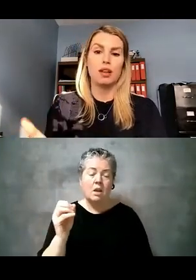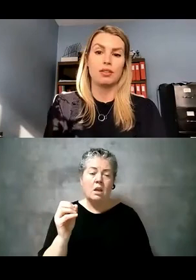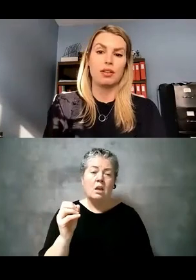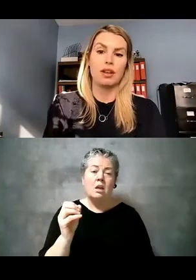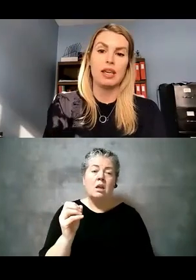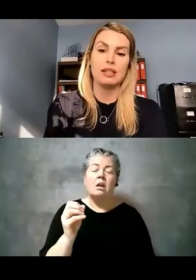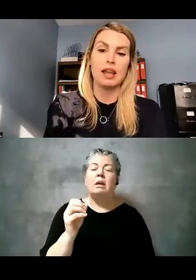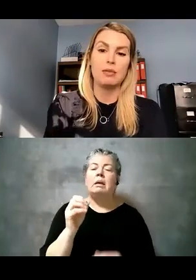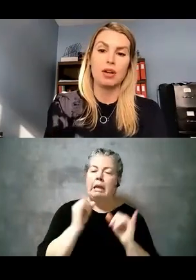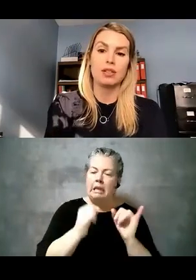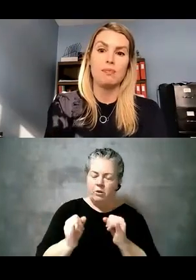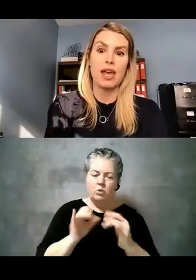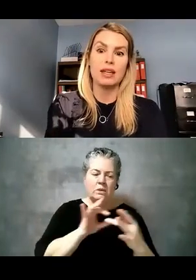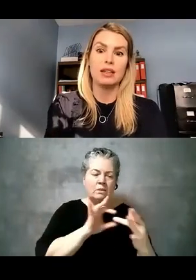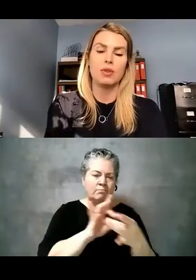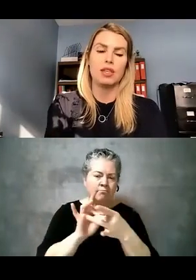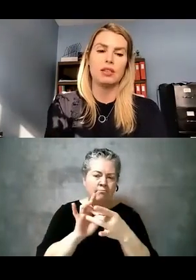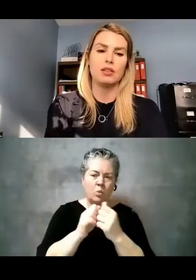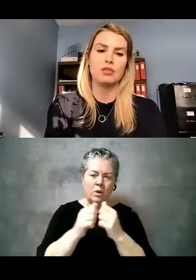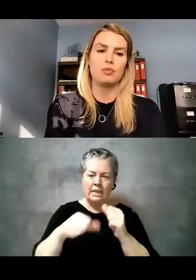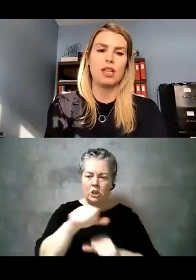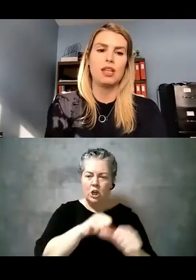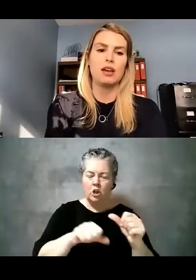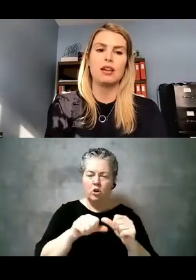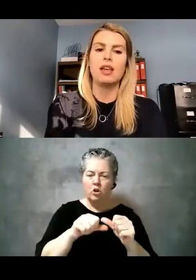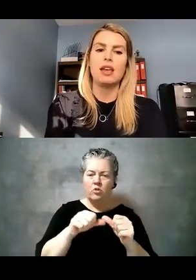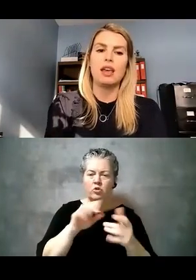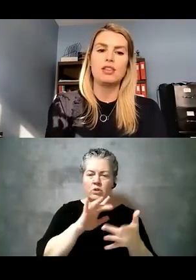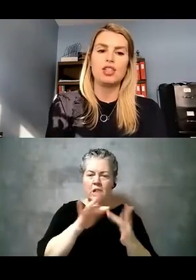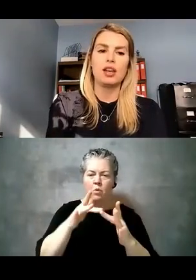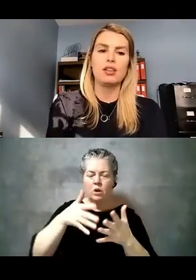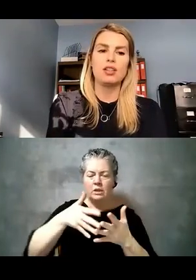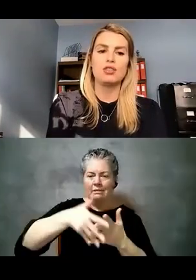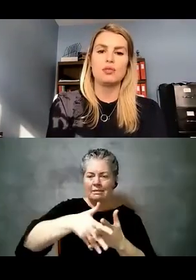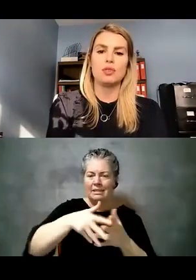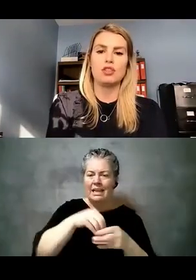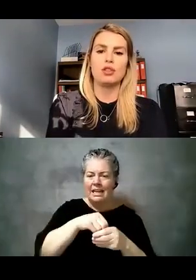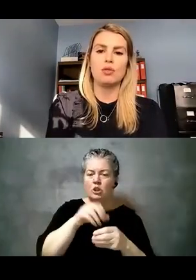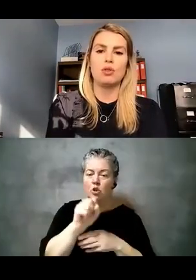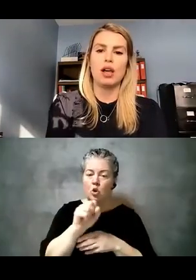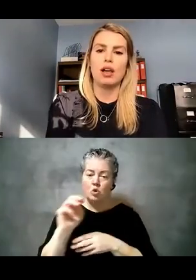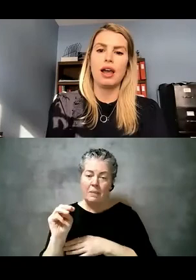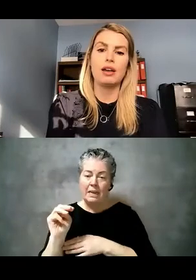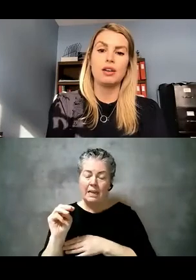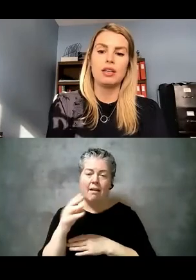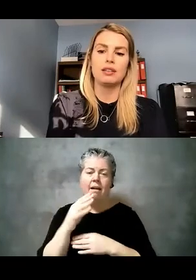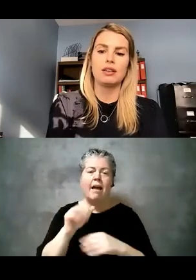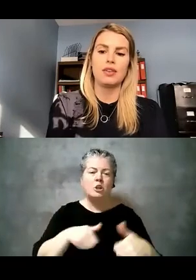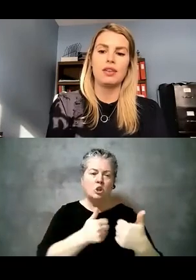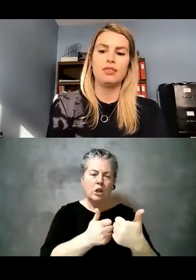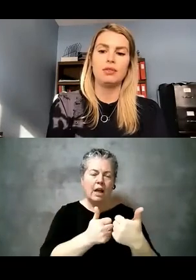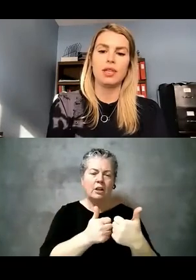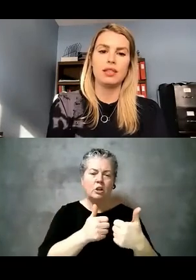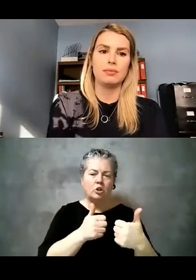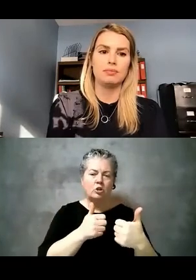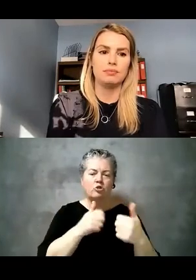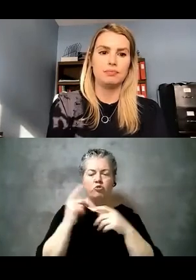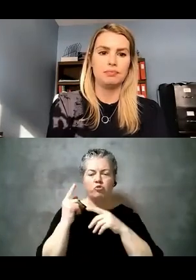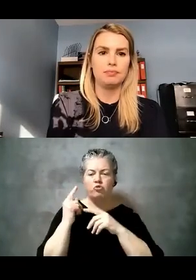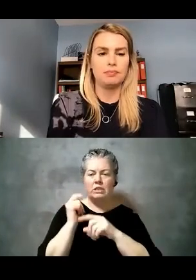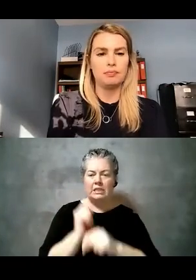one another in networks embedded within social media and challenge traditional hierarchies of